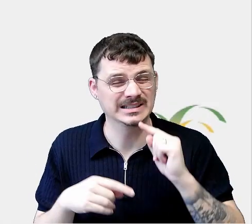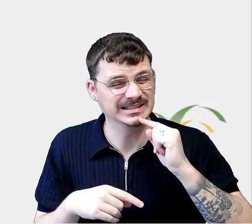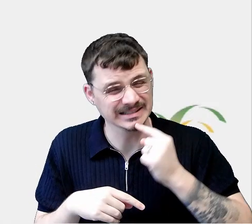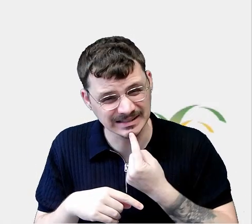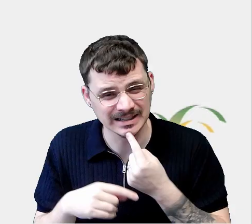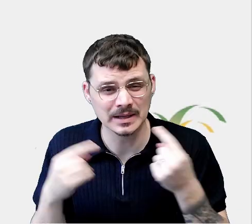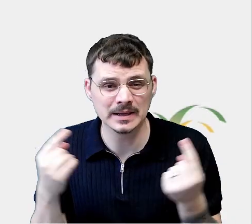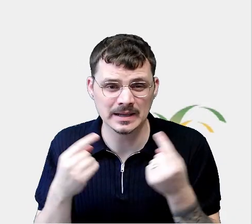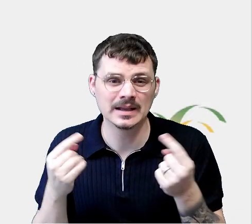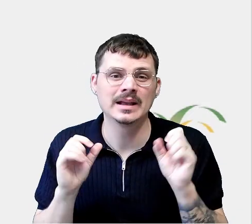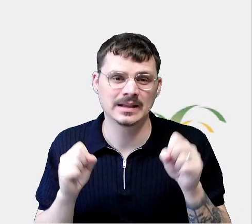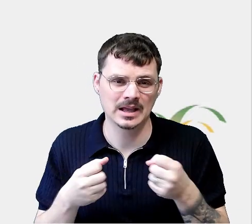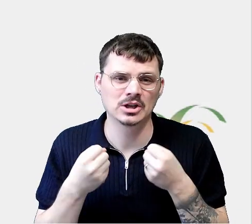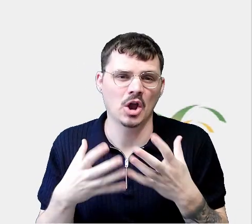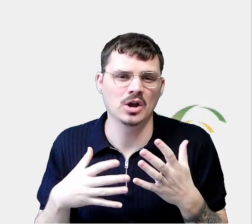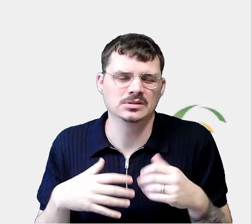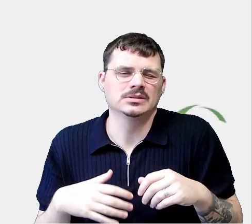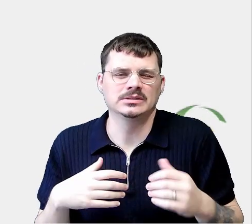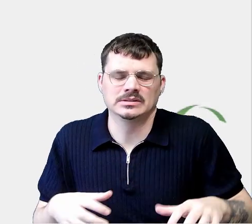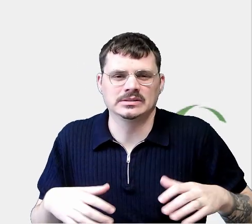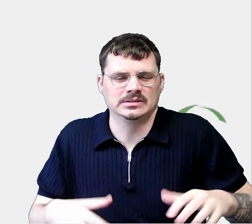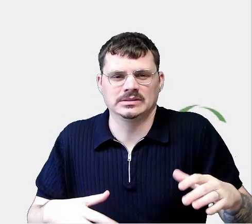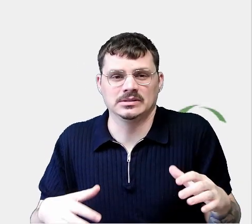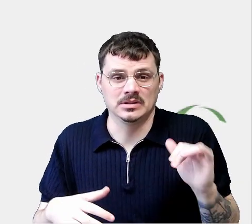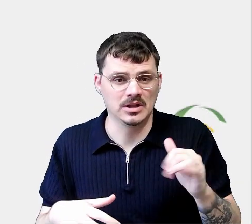Extreme pain can cause convulsions